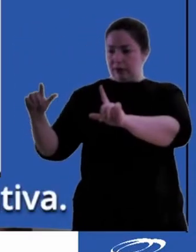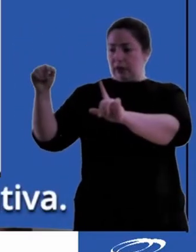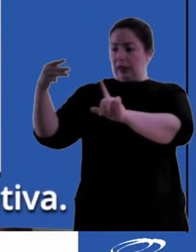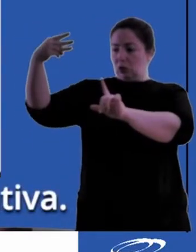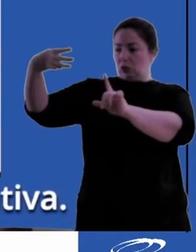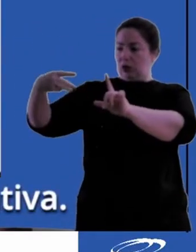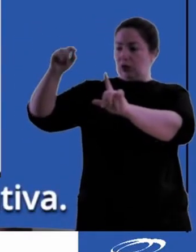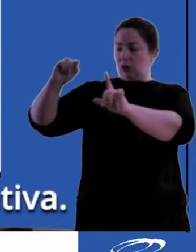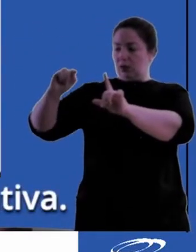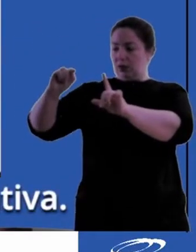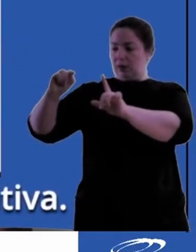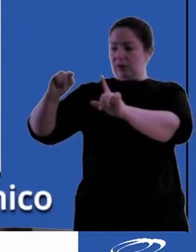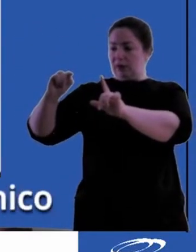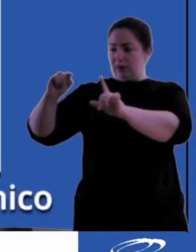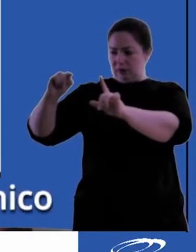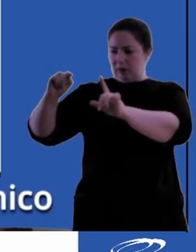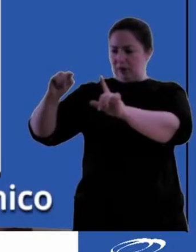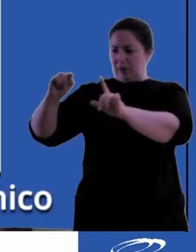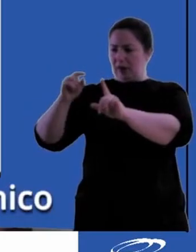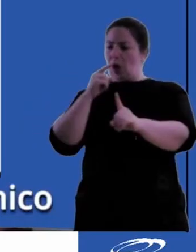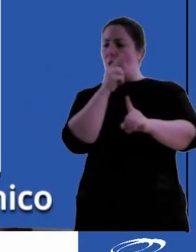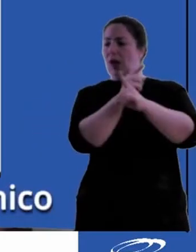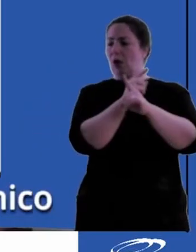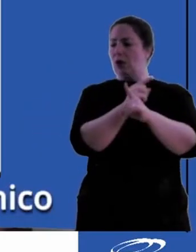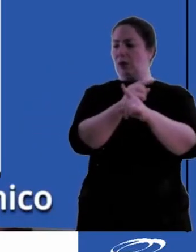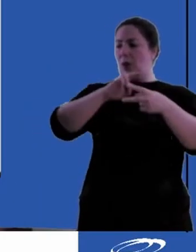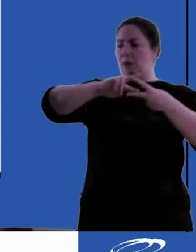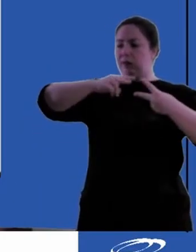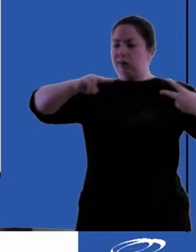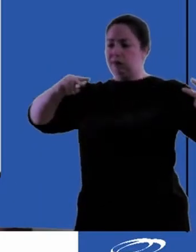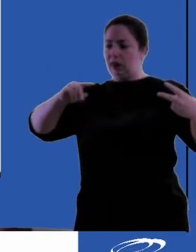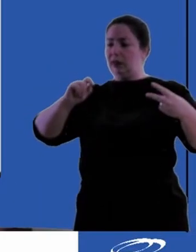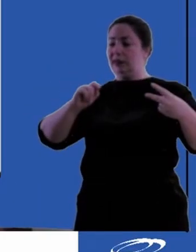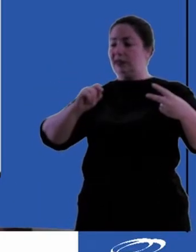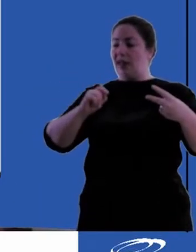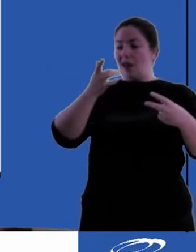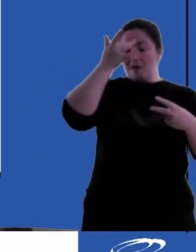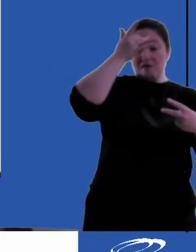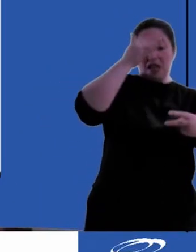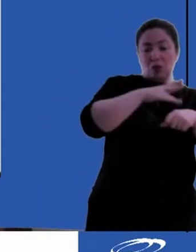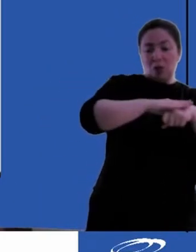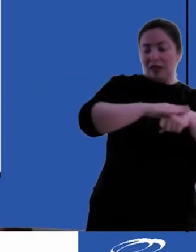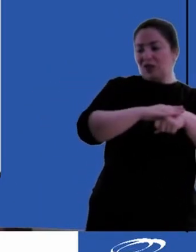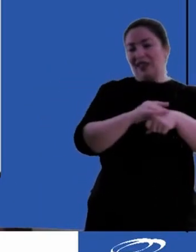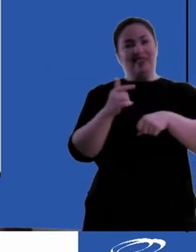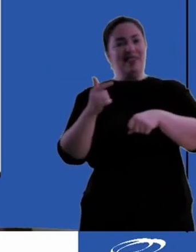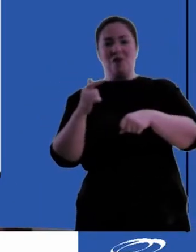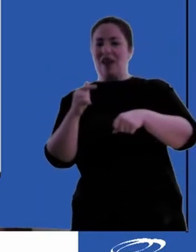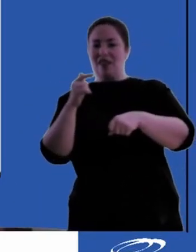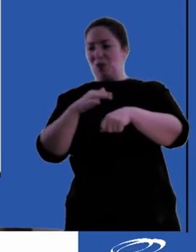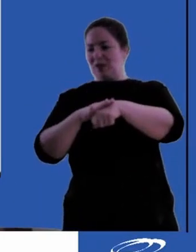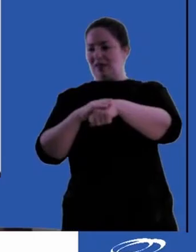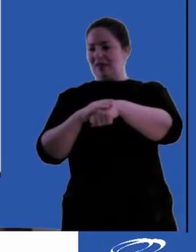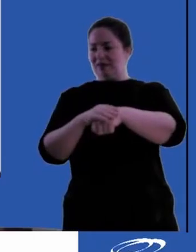are our culture negative periprosthetic joint infections. So again, we're doing shotgun metagenomic sequencing on sonicate fluid, and we were able to